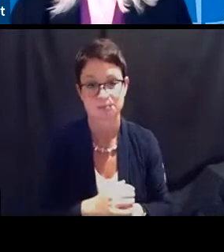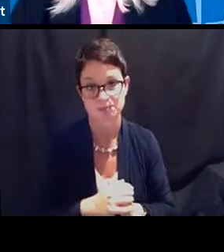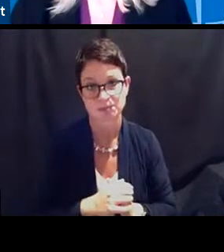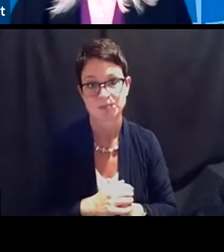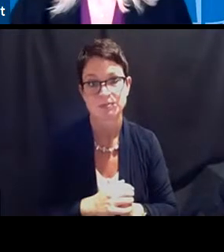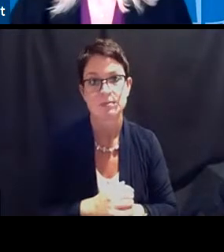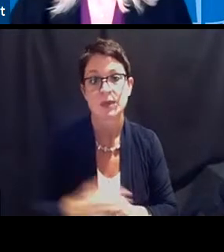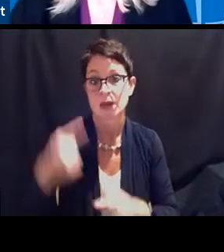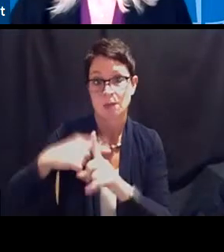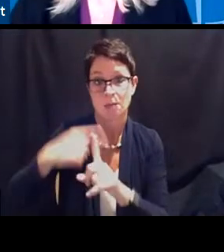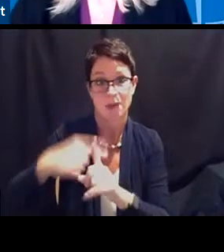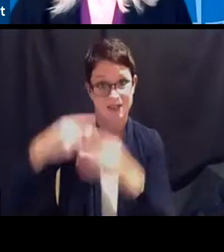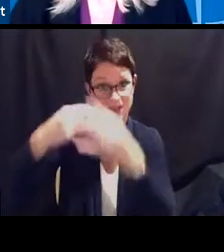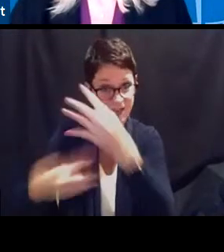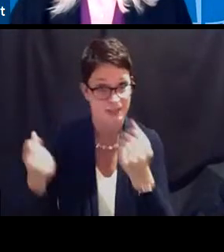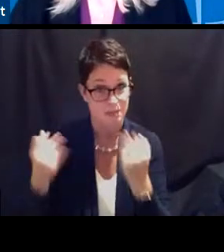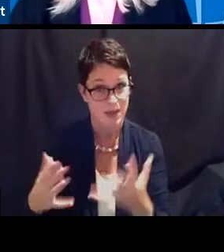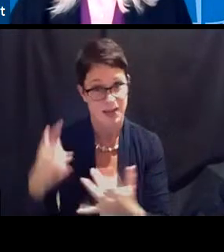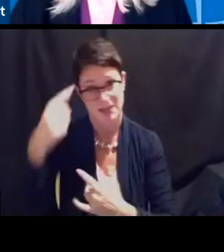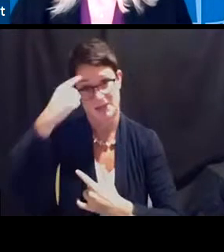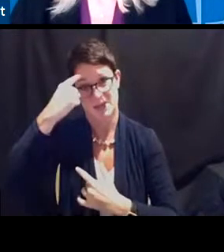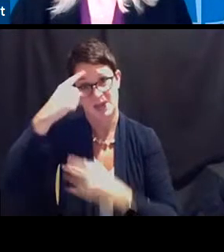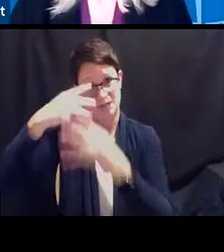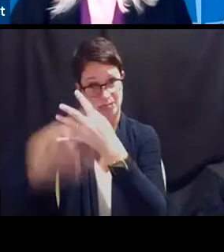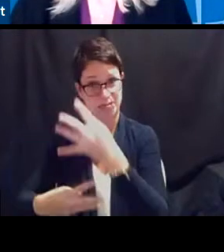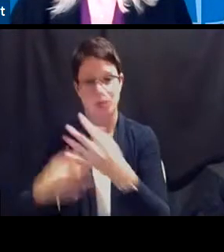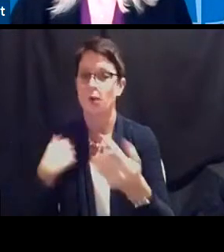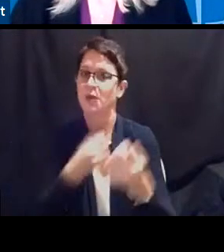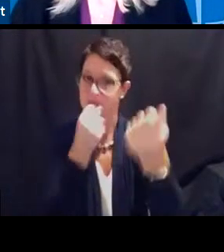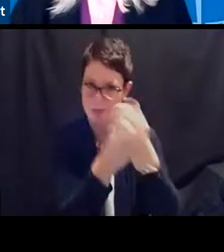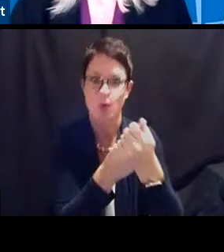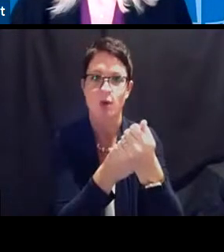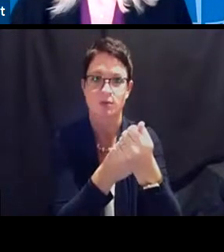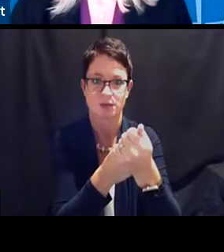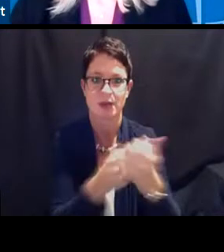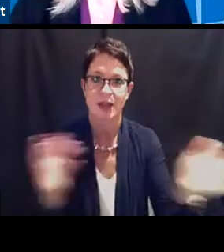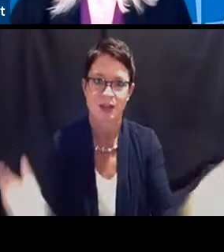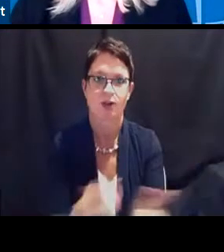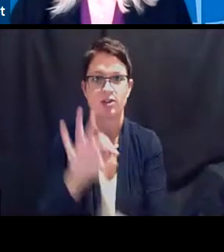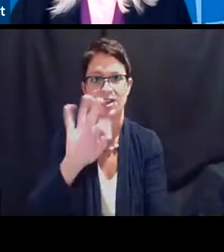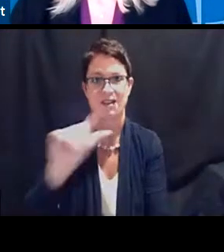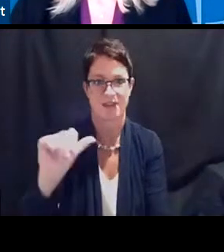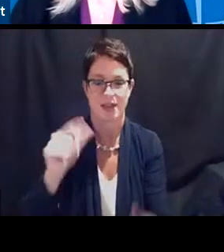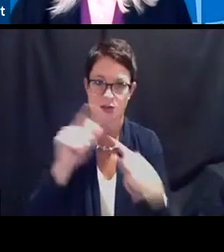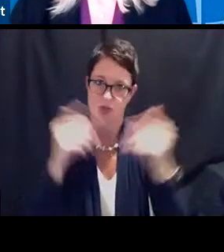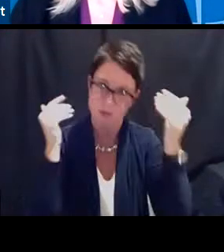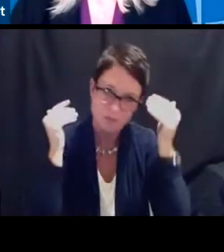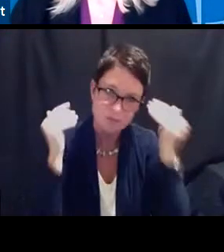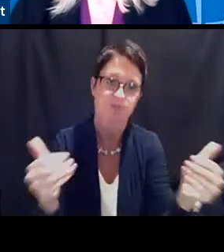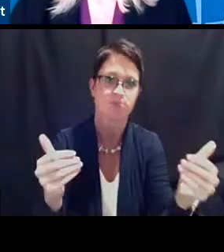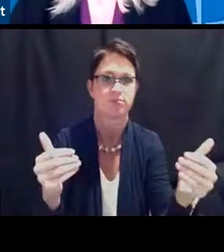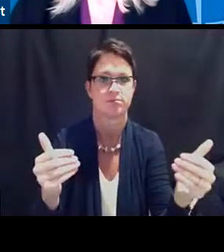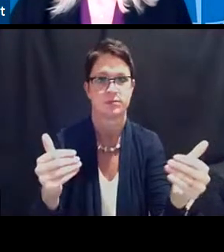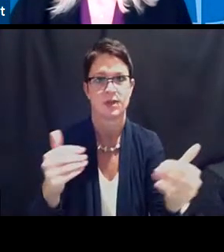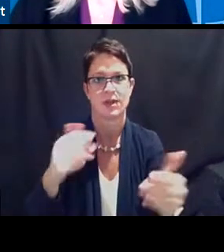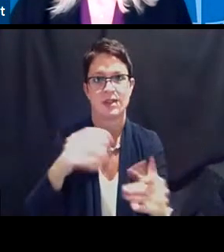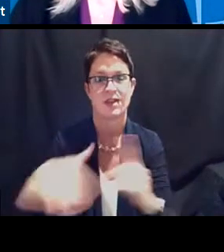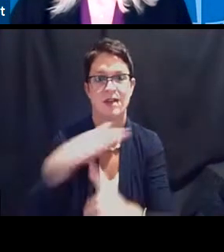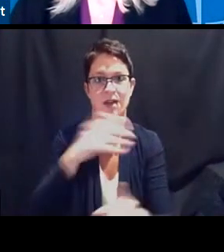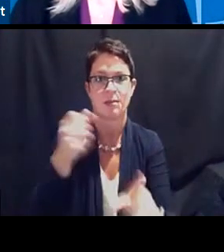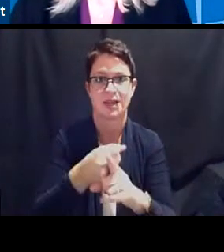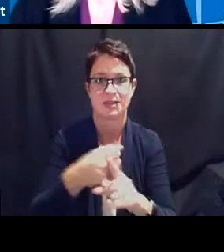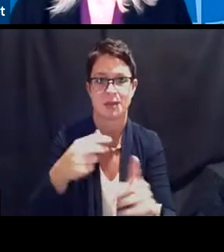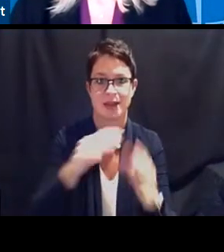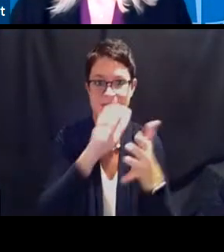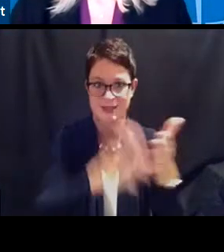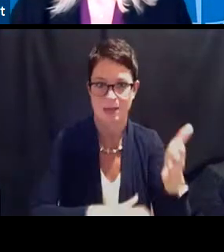these benefits in mind, the Business Council supports the AirTrain project and urges the FAA to grant the environmental impact statement and allow